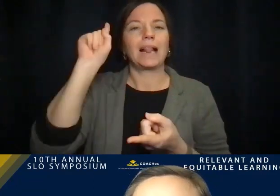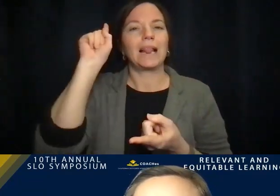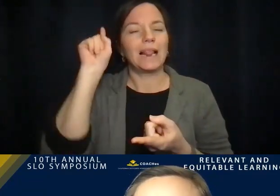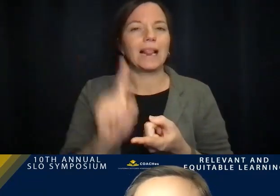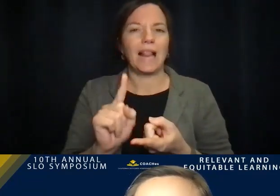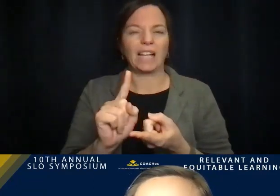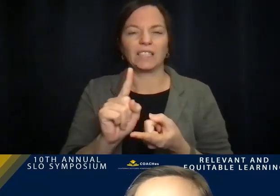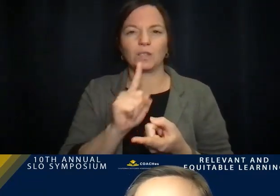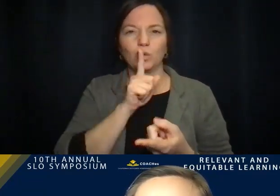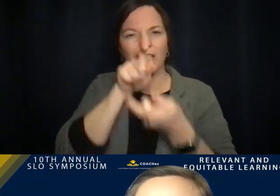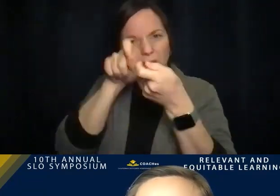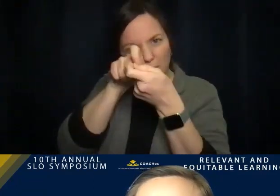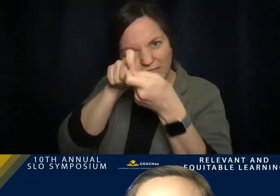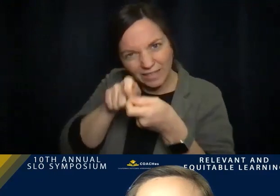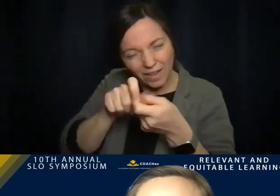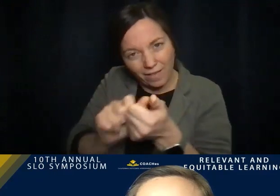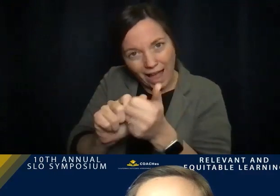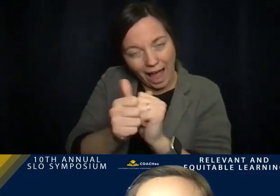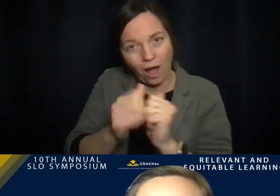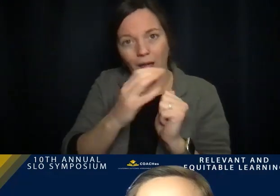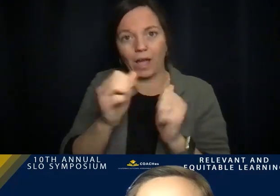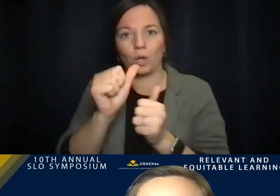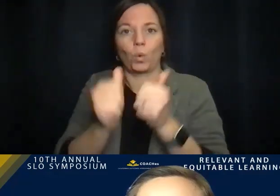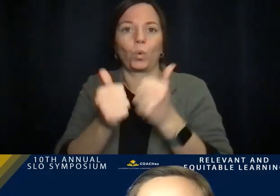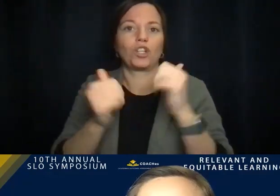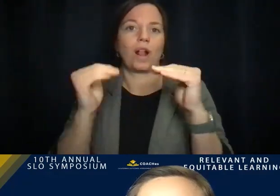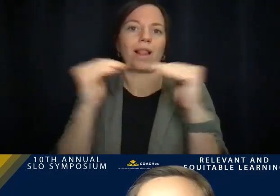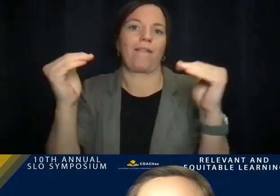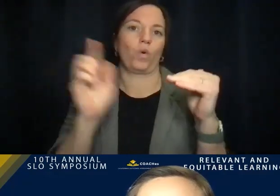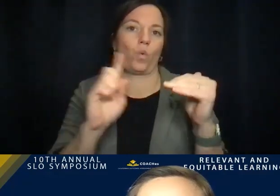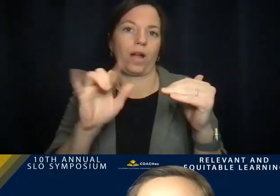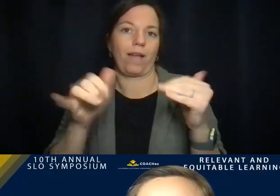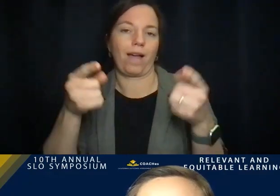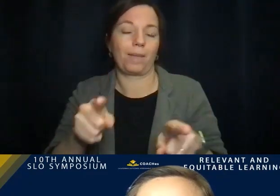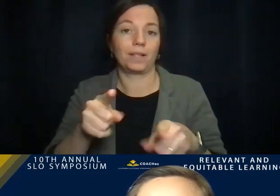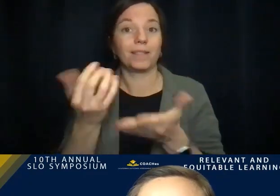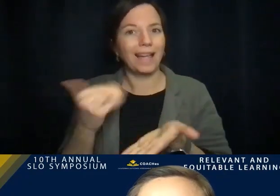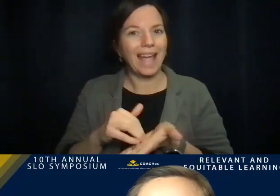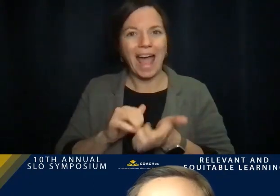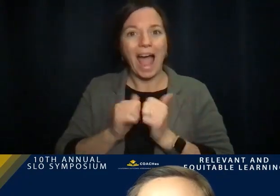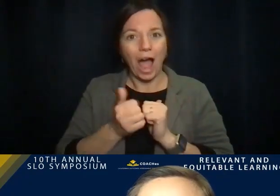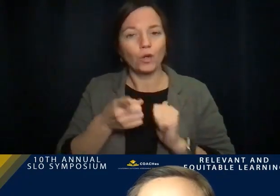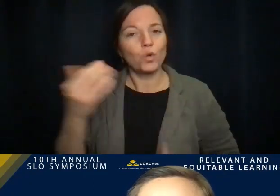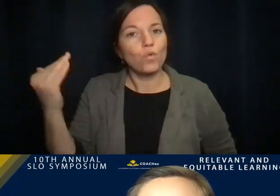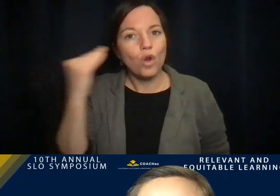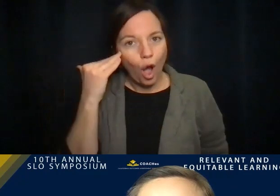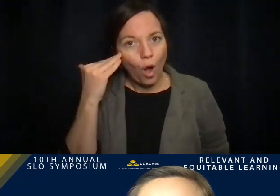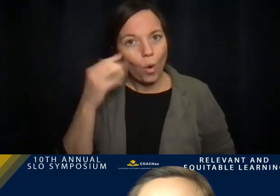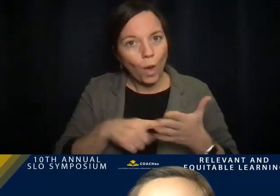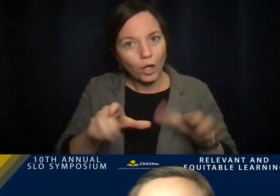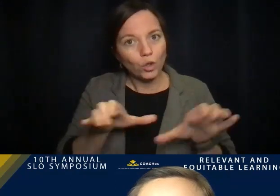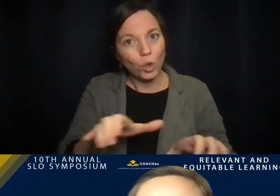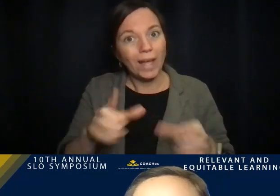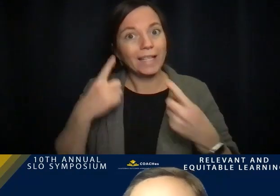prescriptive about the specific levels where it's happening. Because again, how do you know that what you're doing is working?